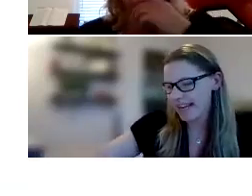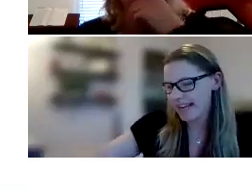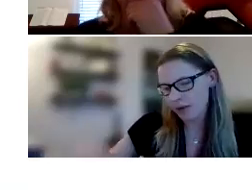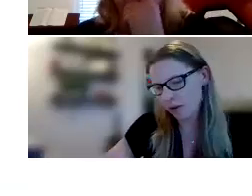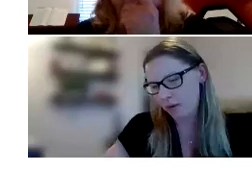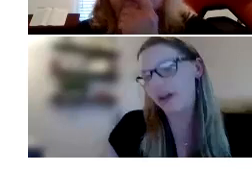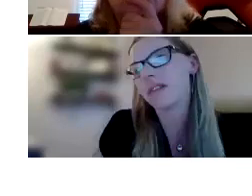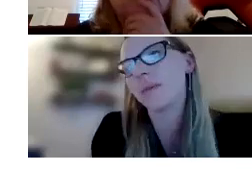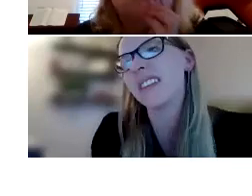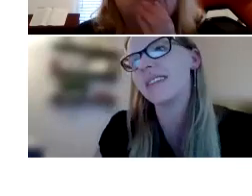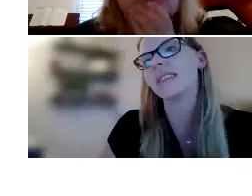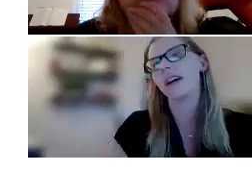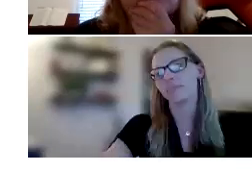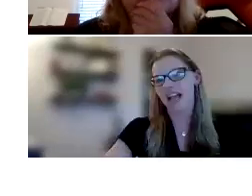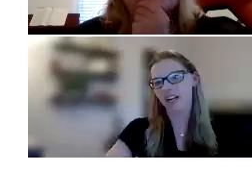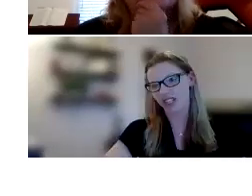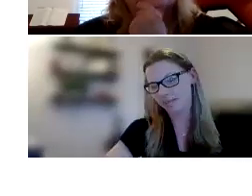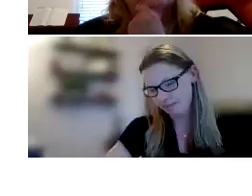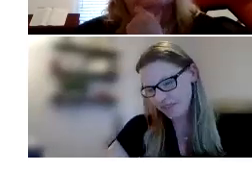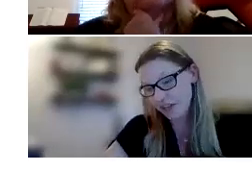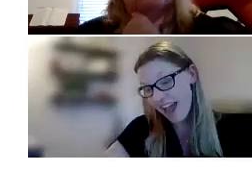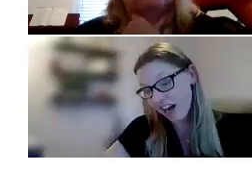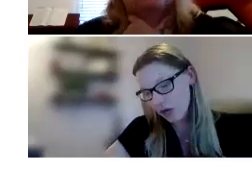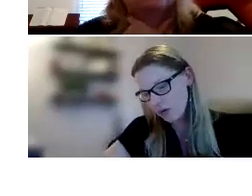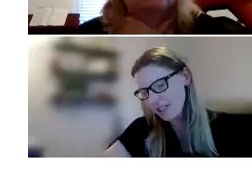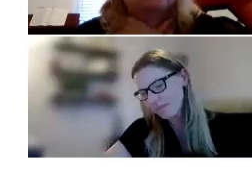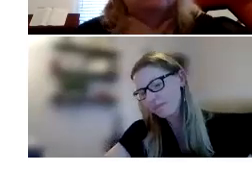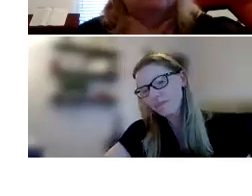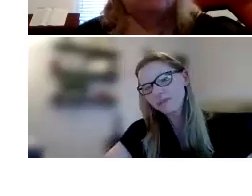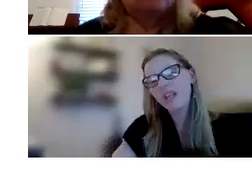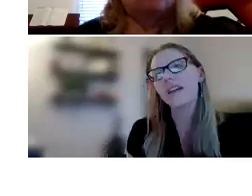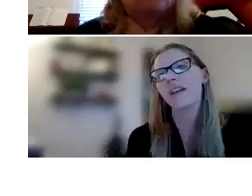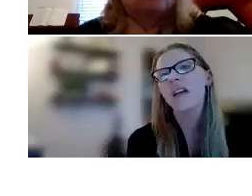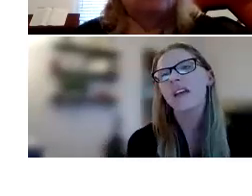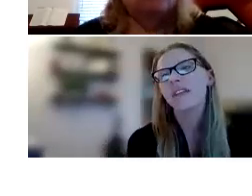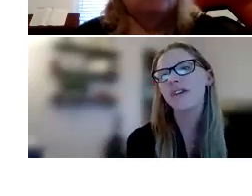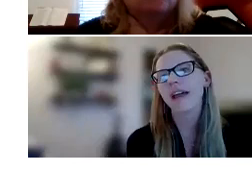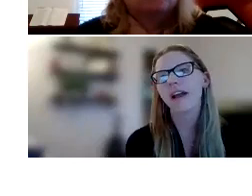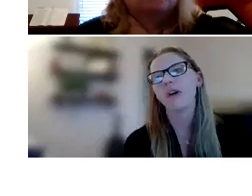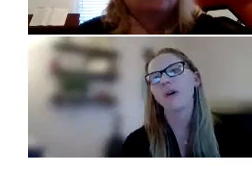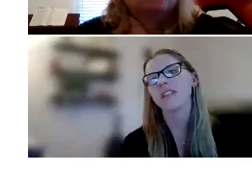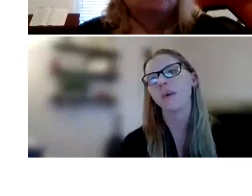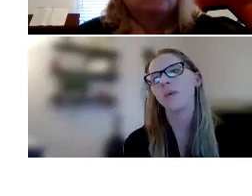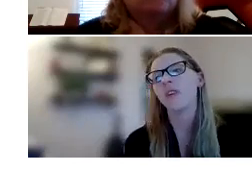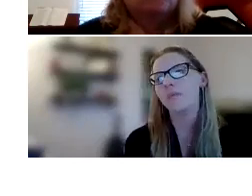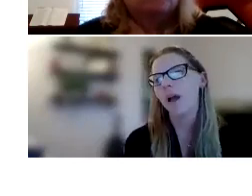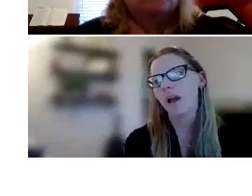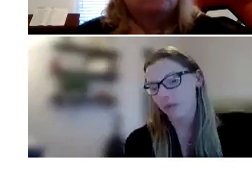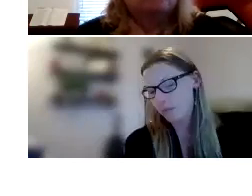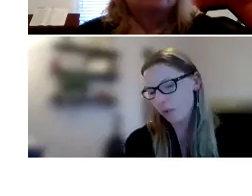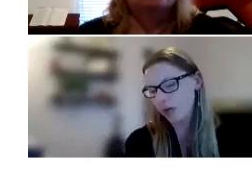The next code, so this is actually, these are add-on codes. And these are add-on codes that we